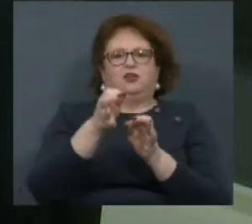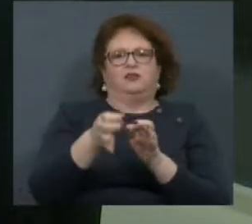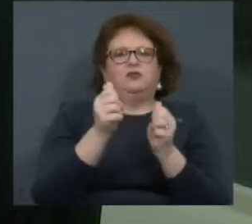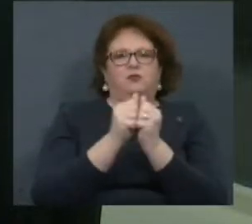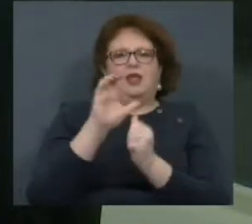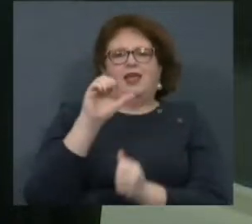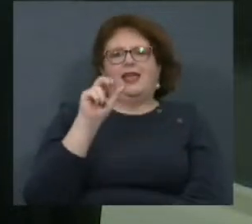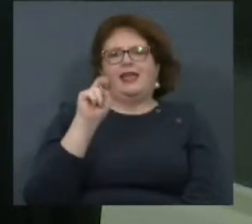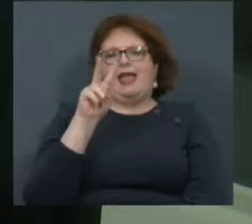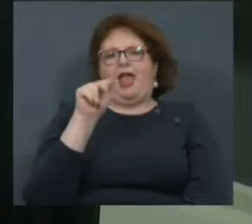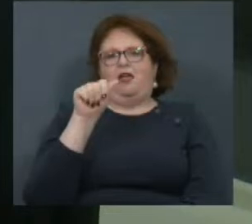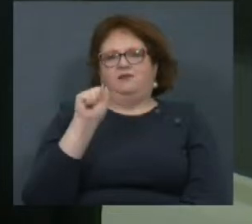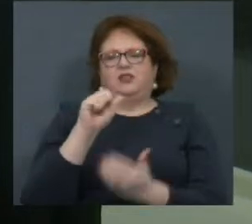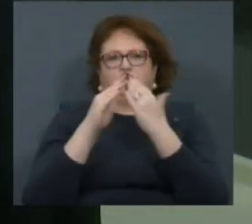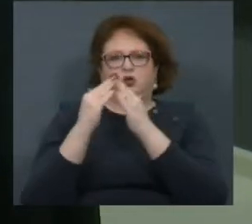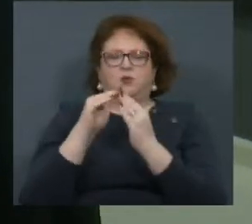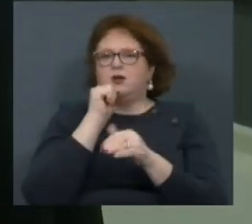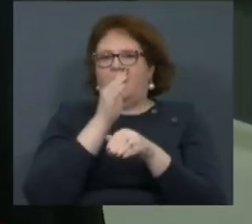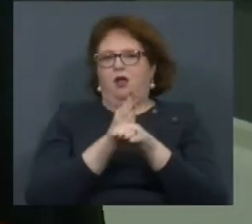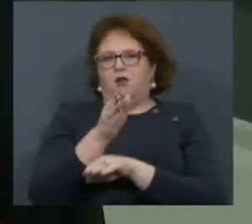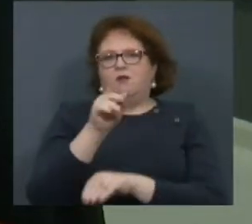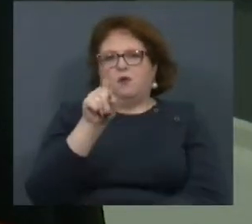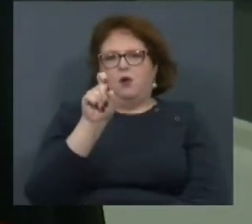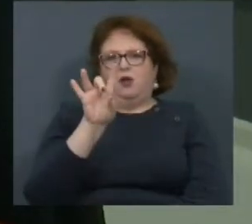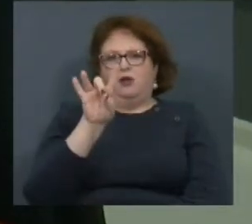in an amount not to exceed